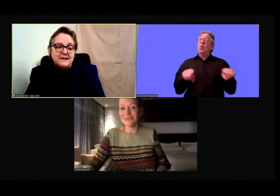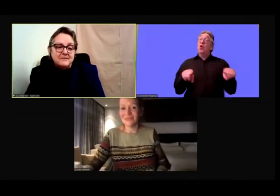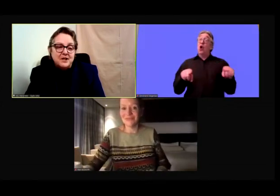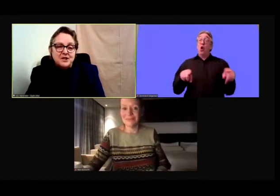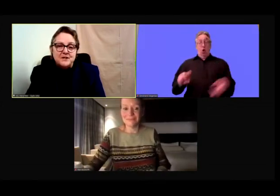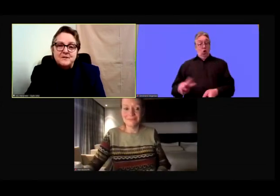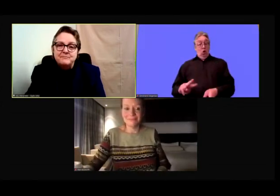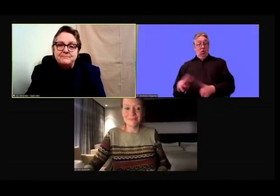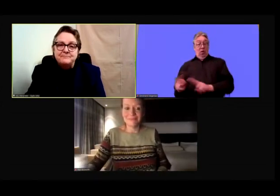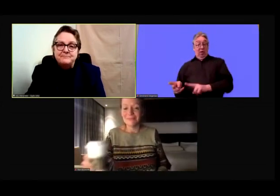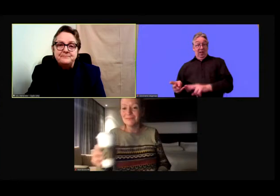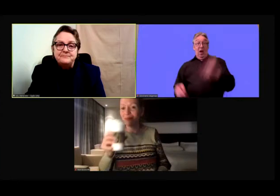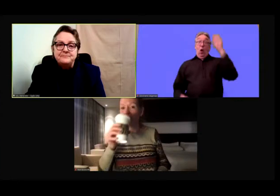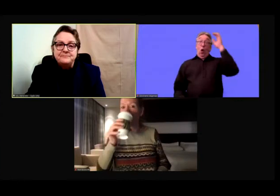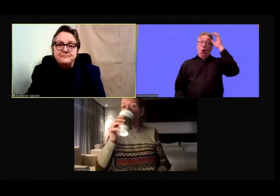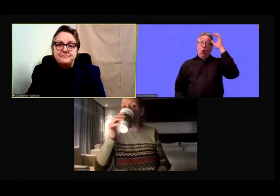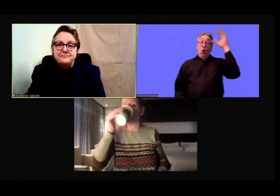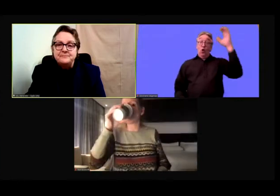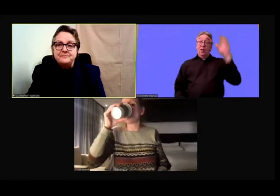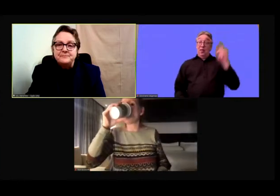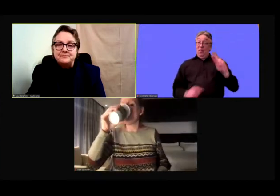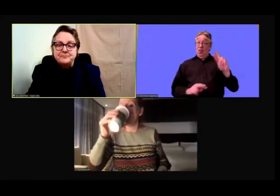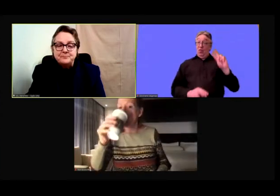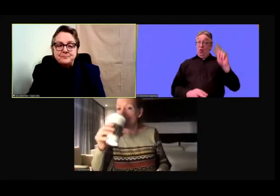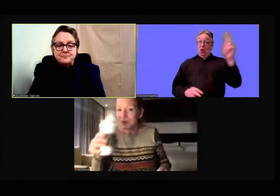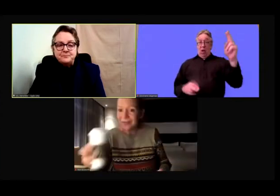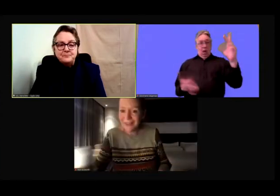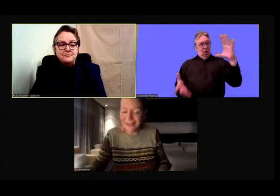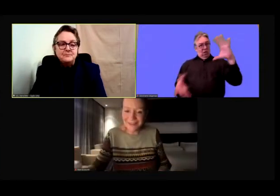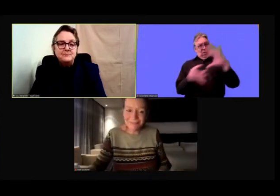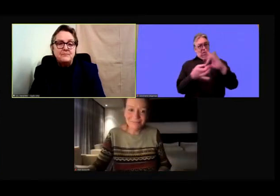related to the cognitive changes.